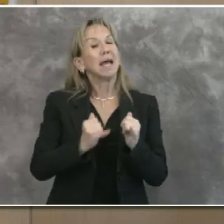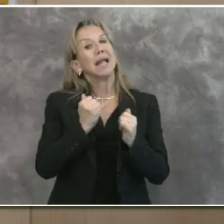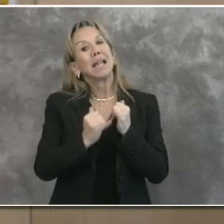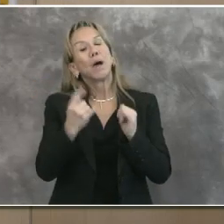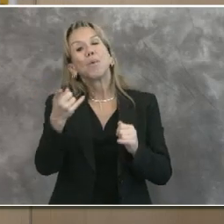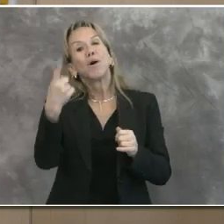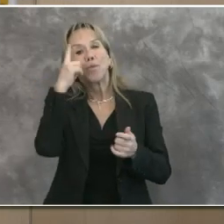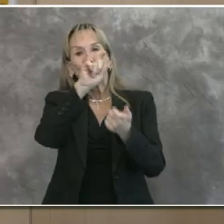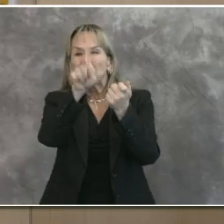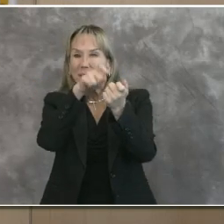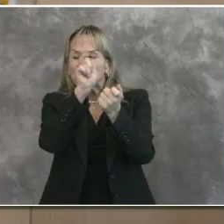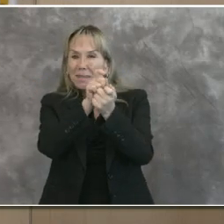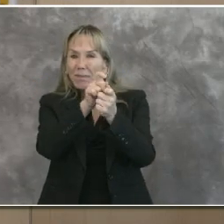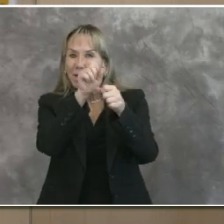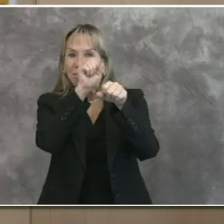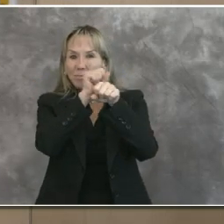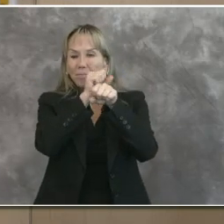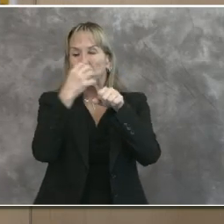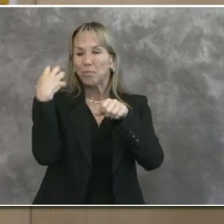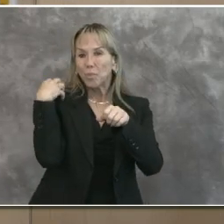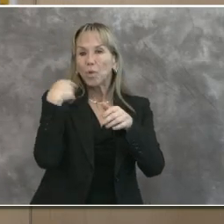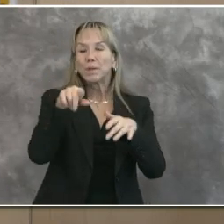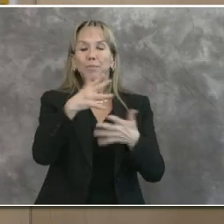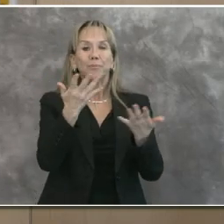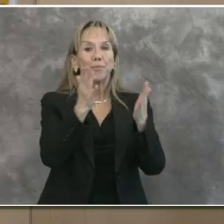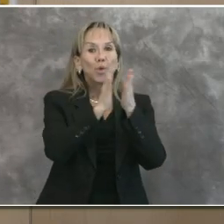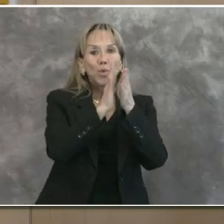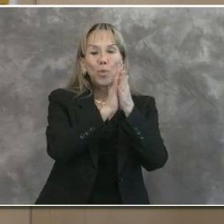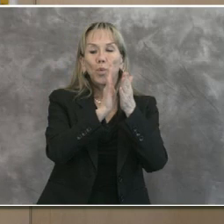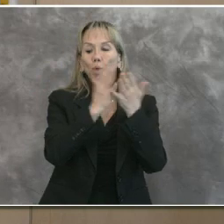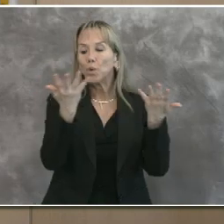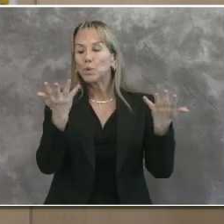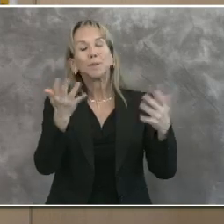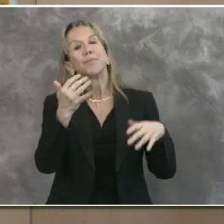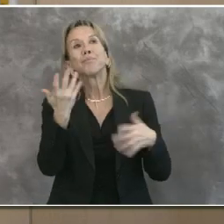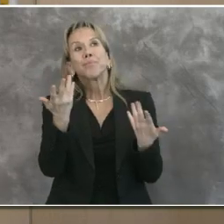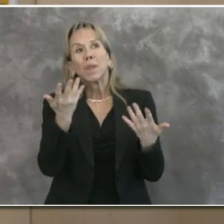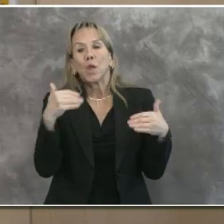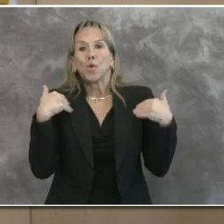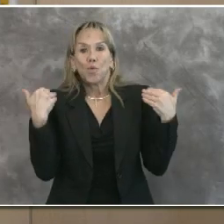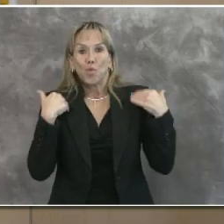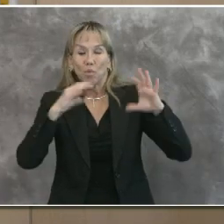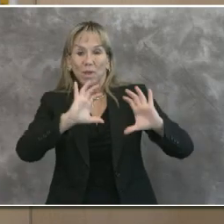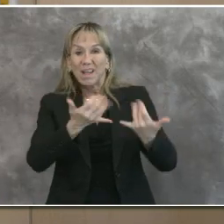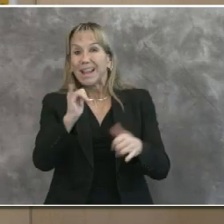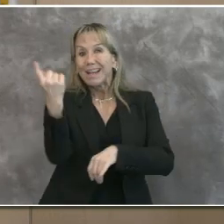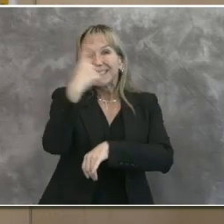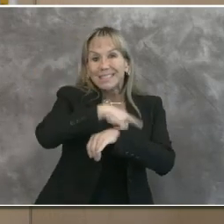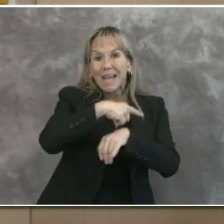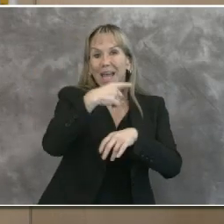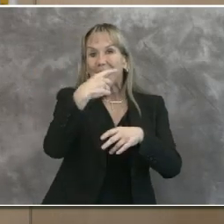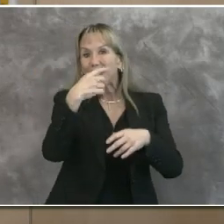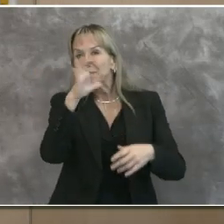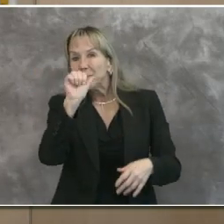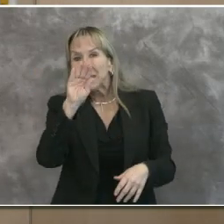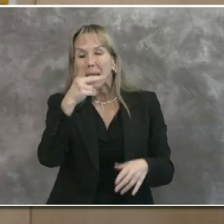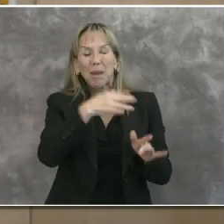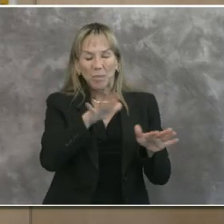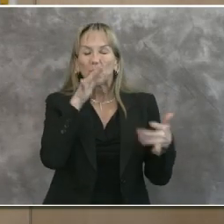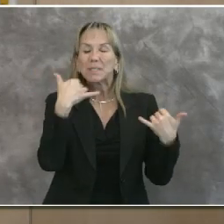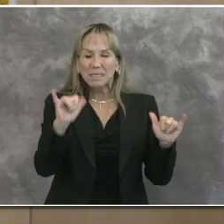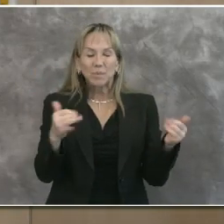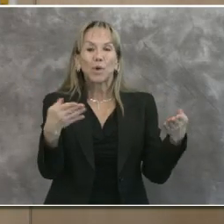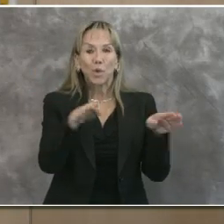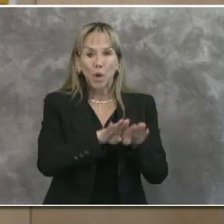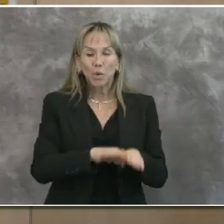and organized group or youth activities such as day camps will continue to be closed. Visits to